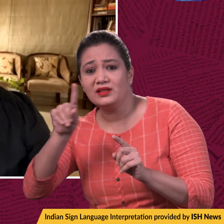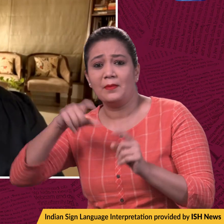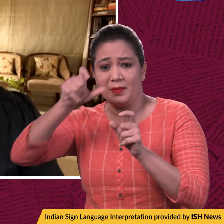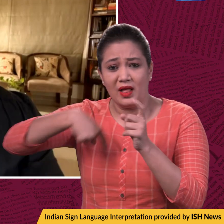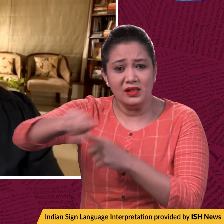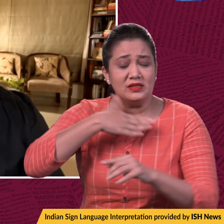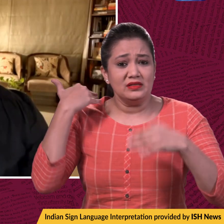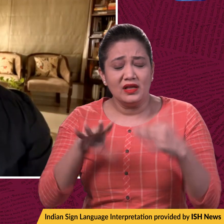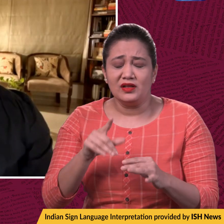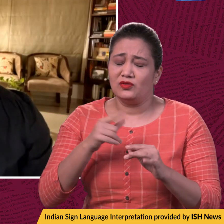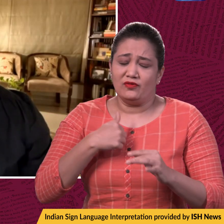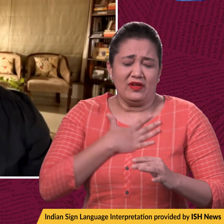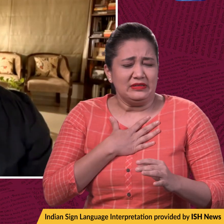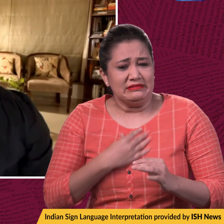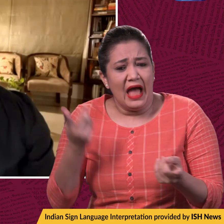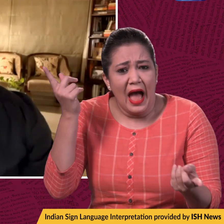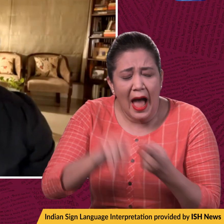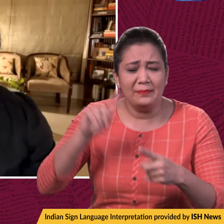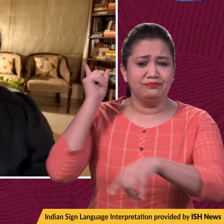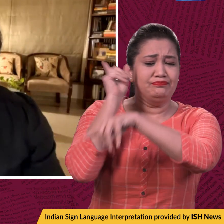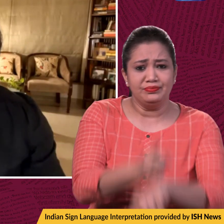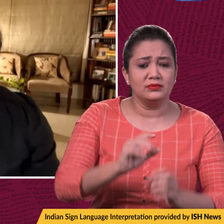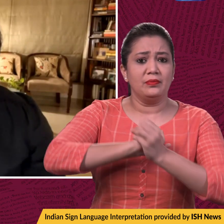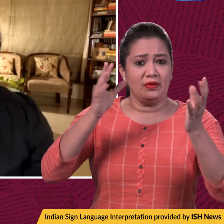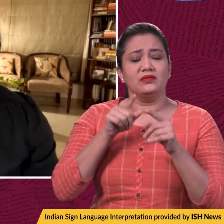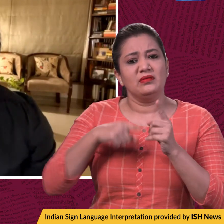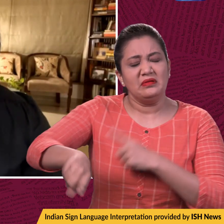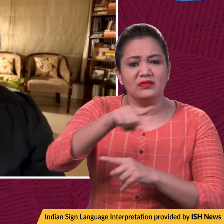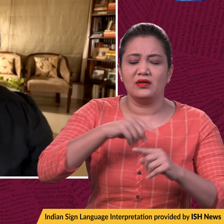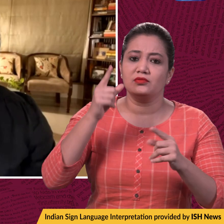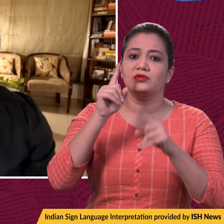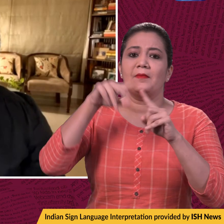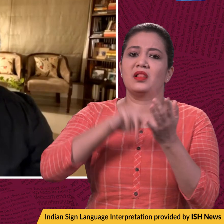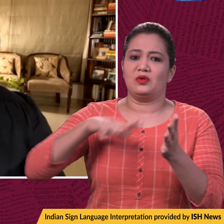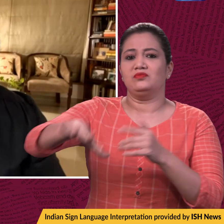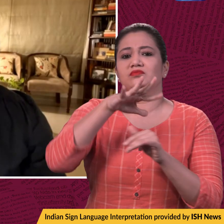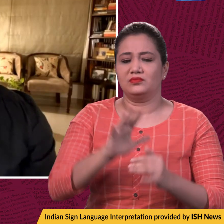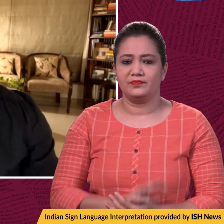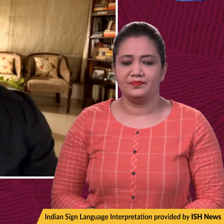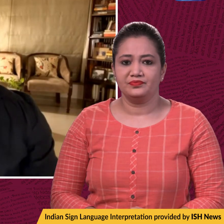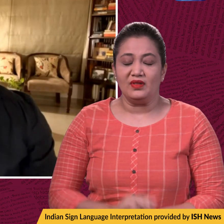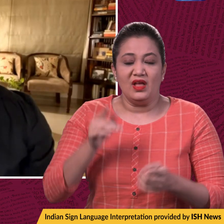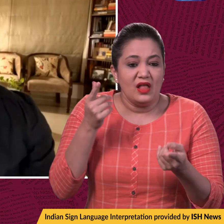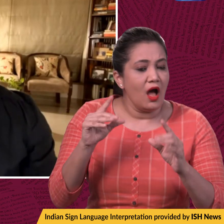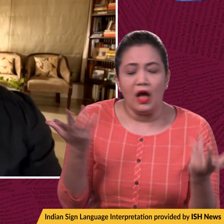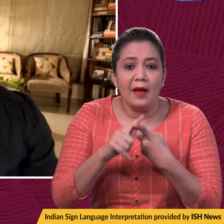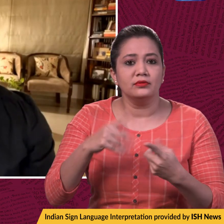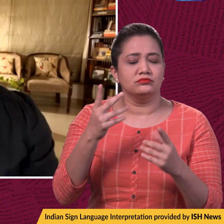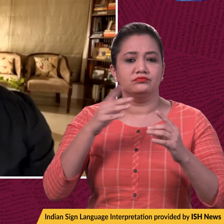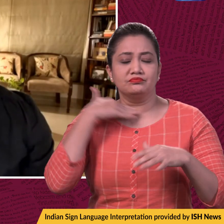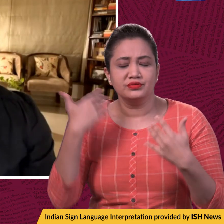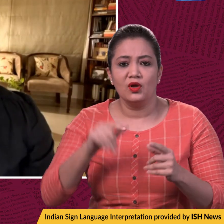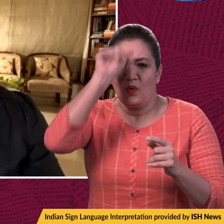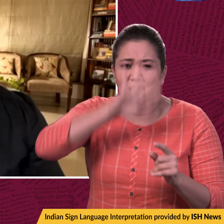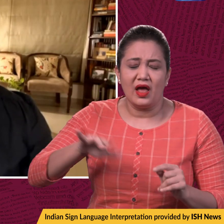armed forces personnel in an extremely unfortunate helicopter incident today in Tamil Nadu. His untimely death is an